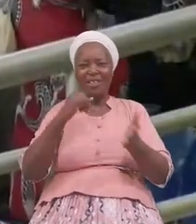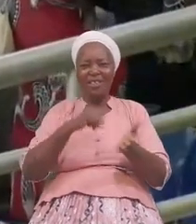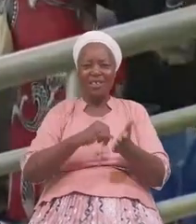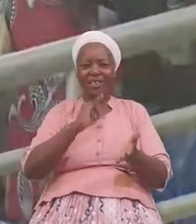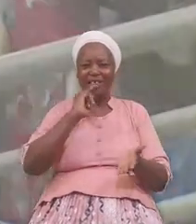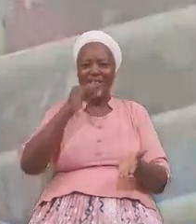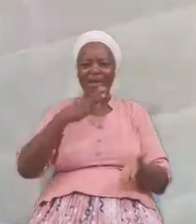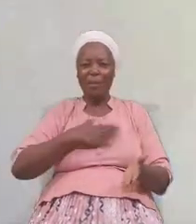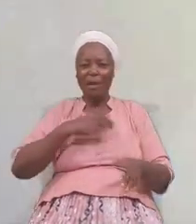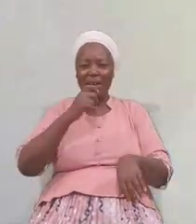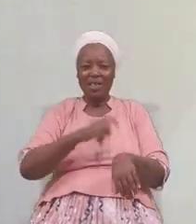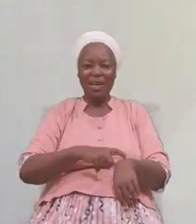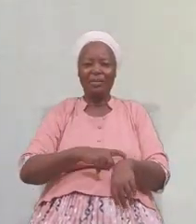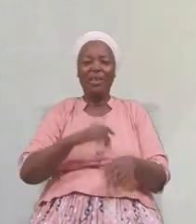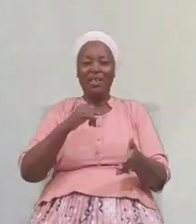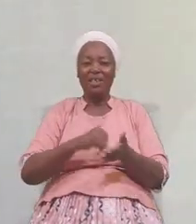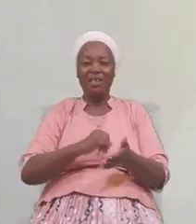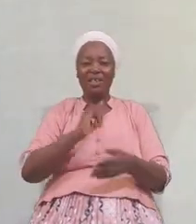It is my turn.